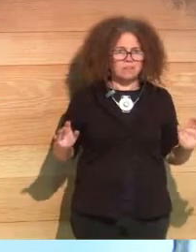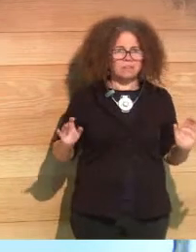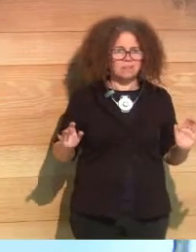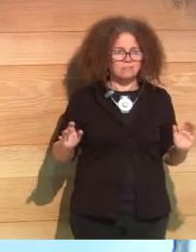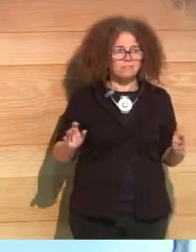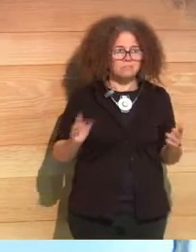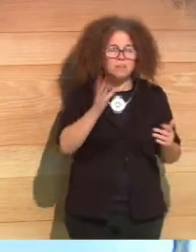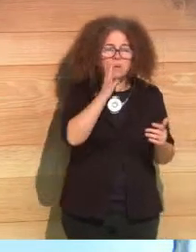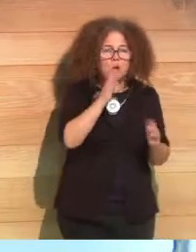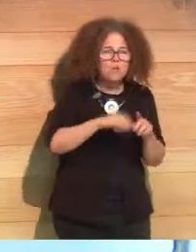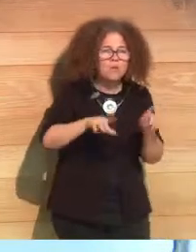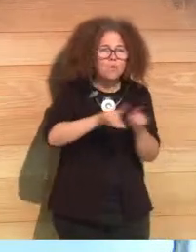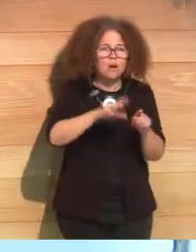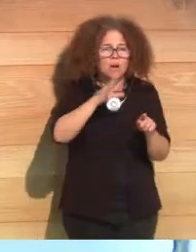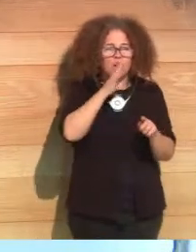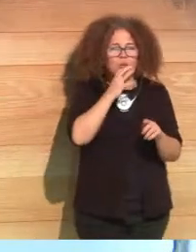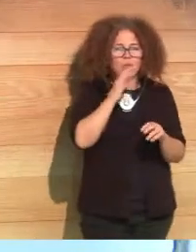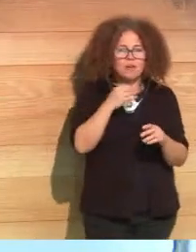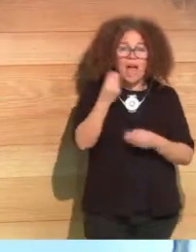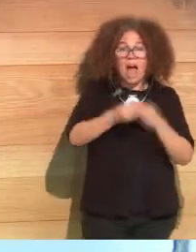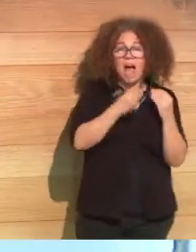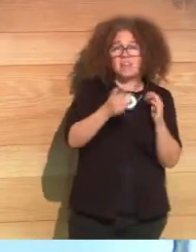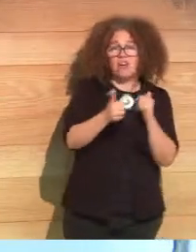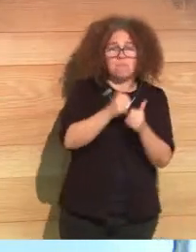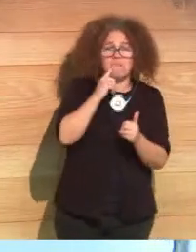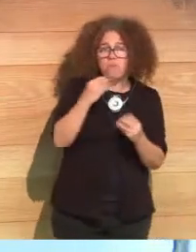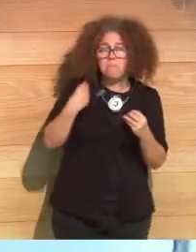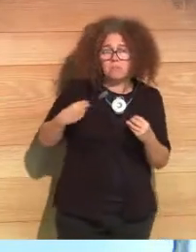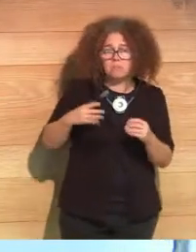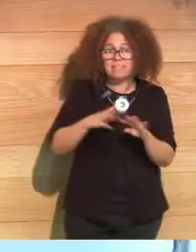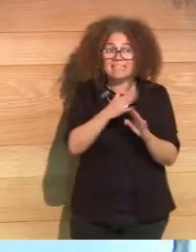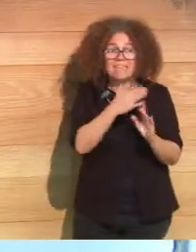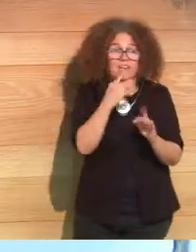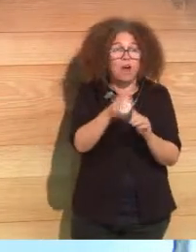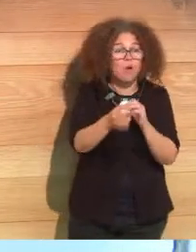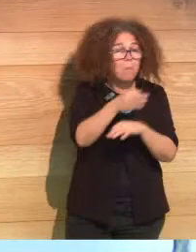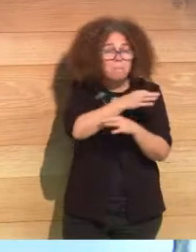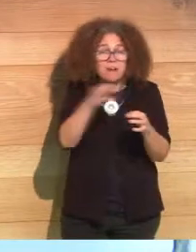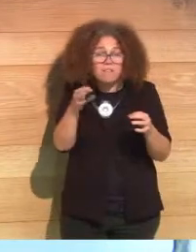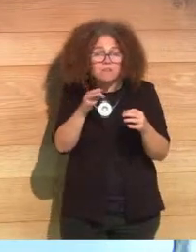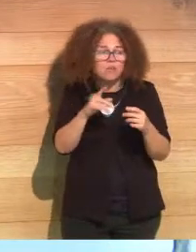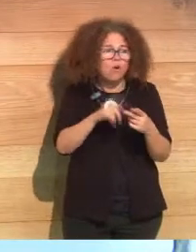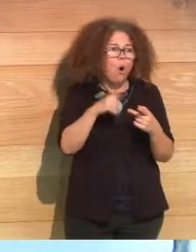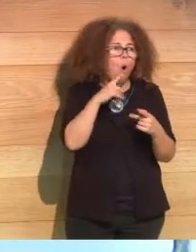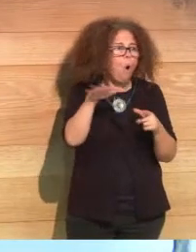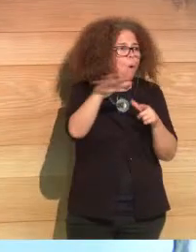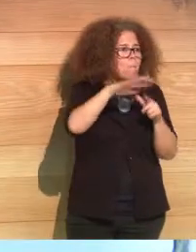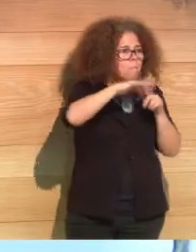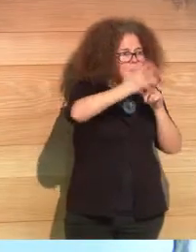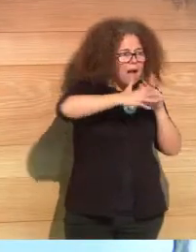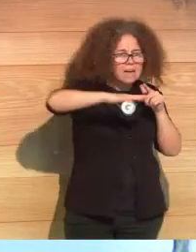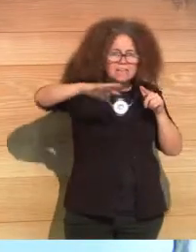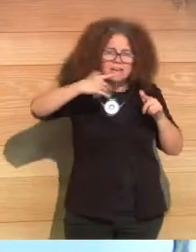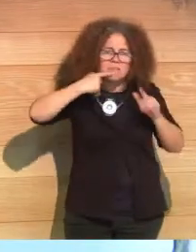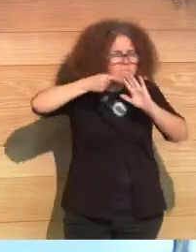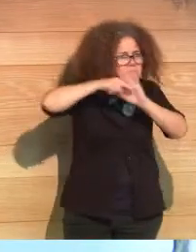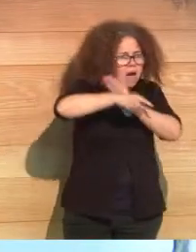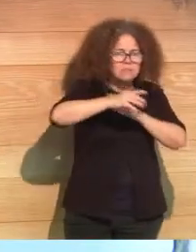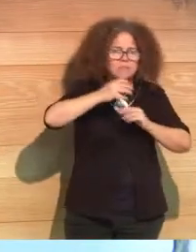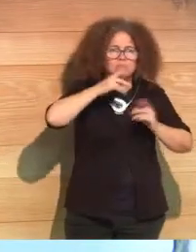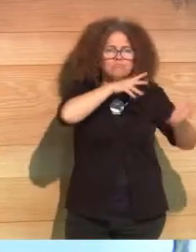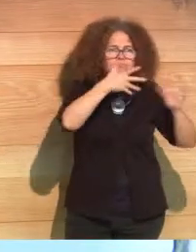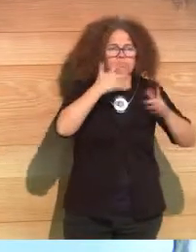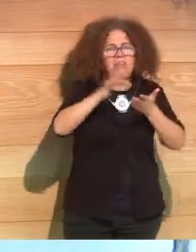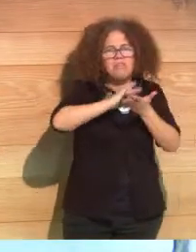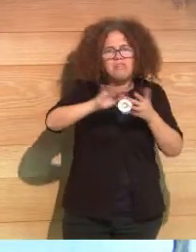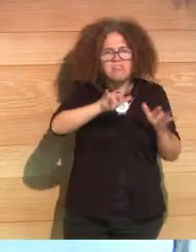the same thing? If we wanted perfect, really complex landscapes, we would use regular digital prints. So